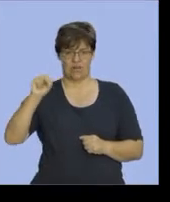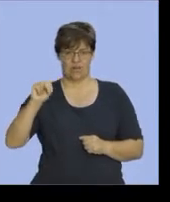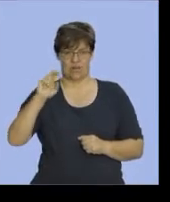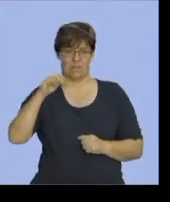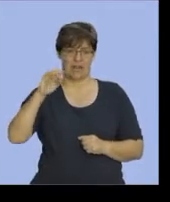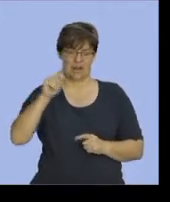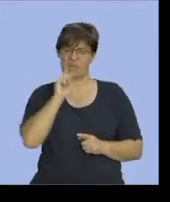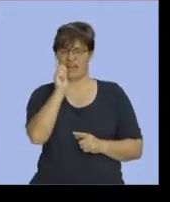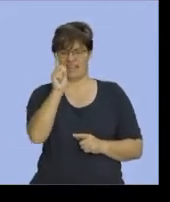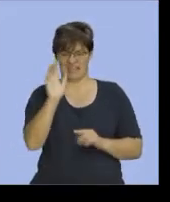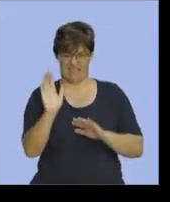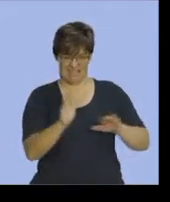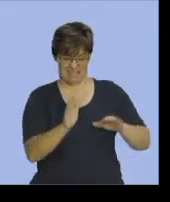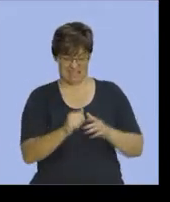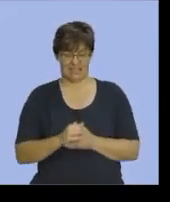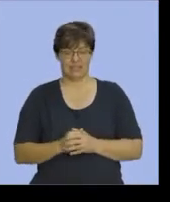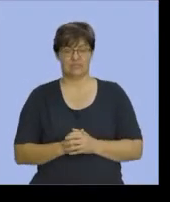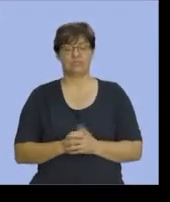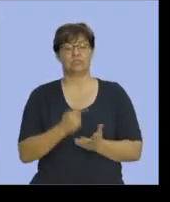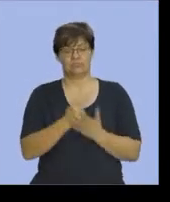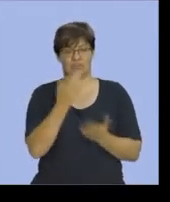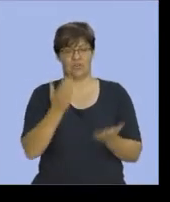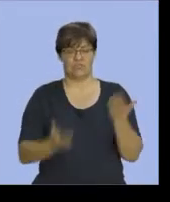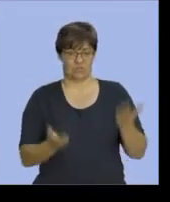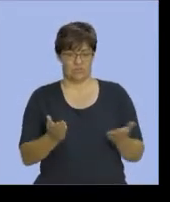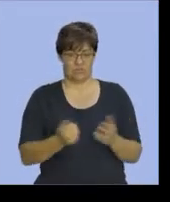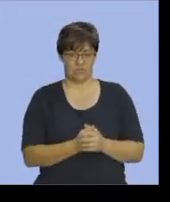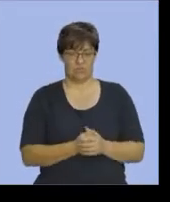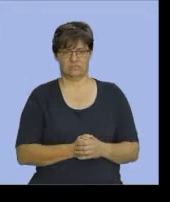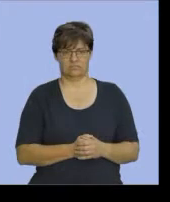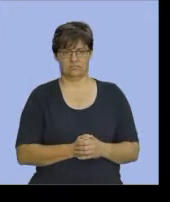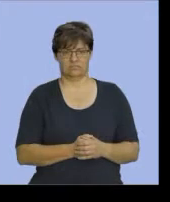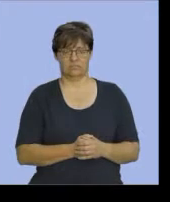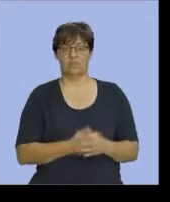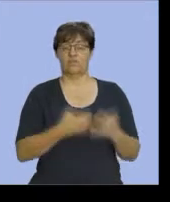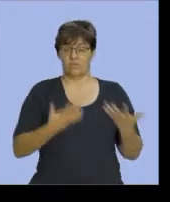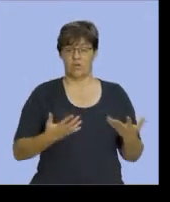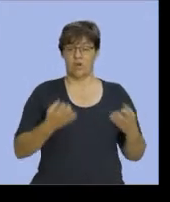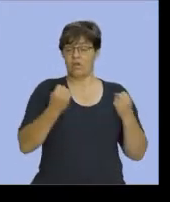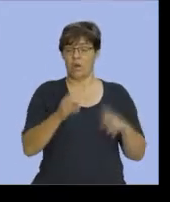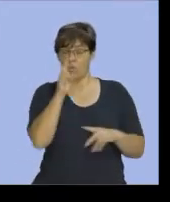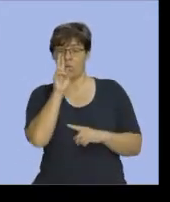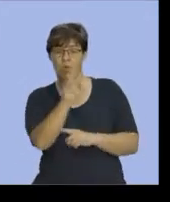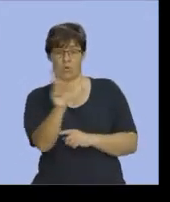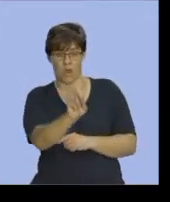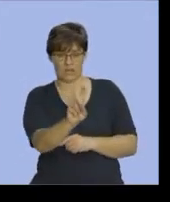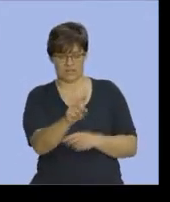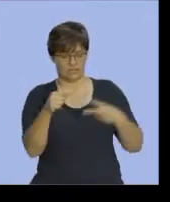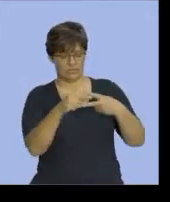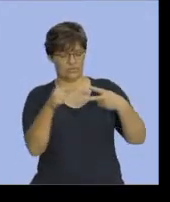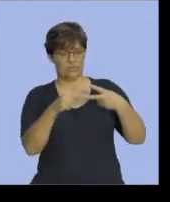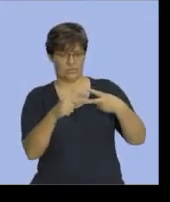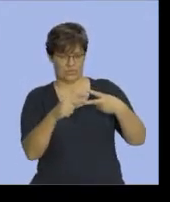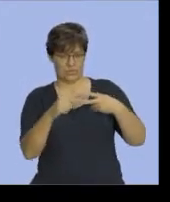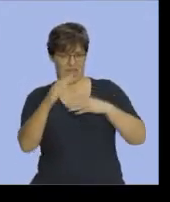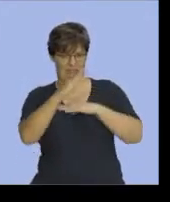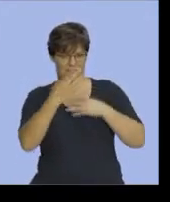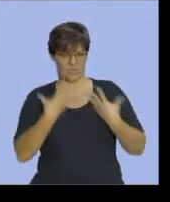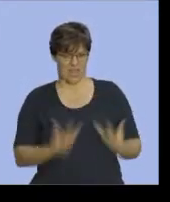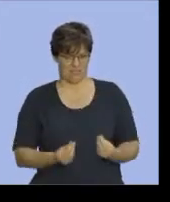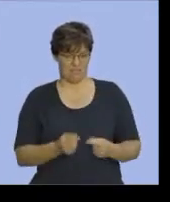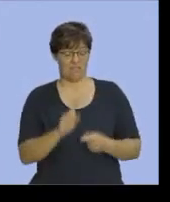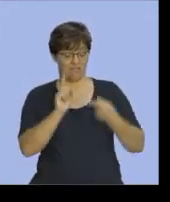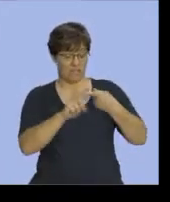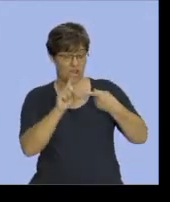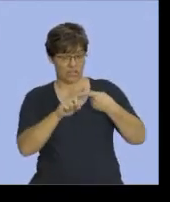stage. For now, that's the ratio. All right, so let's look at the 2 types of angles that we have.